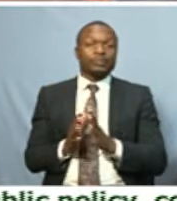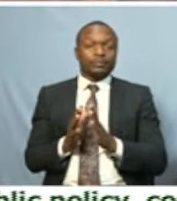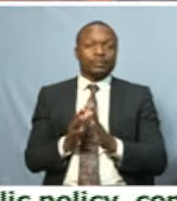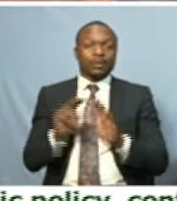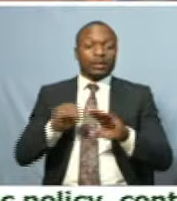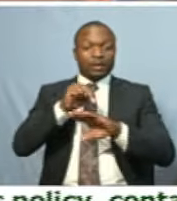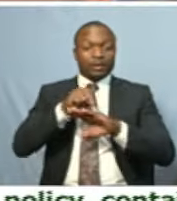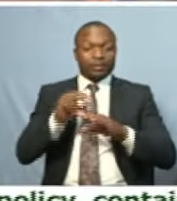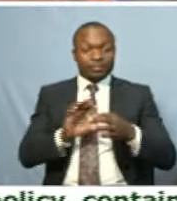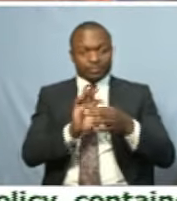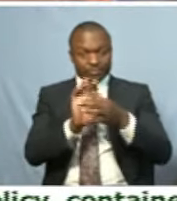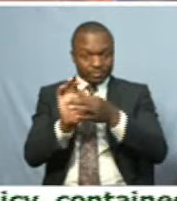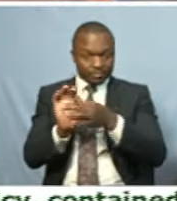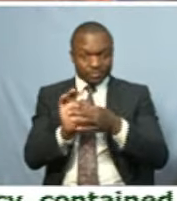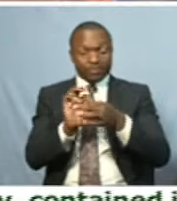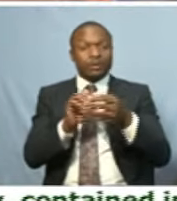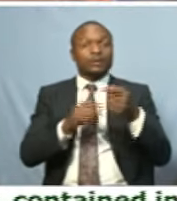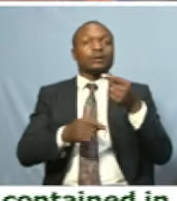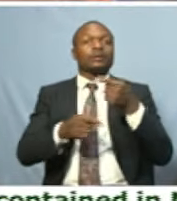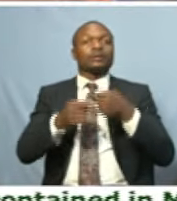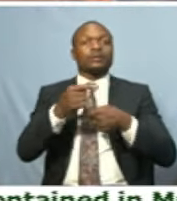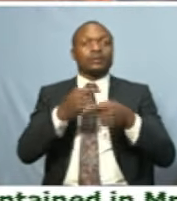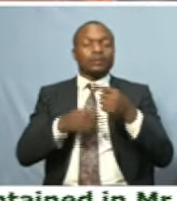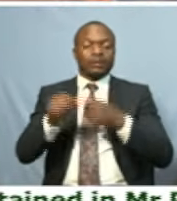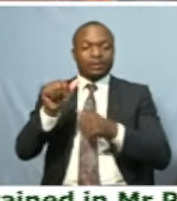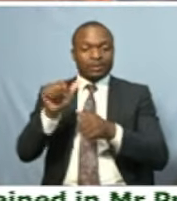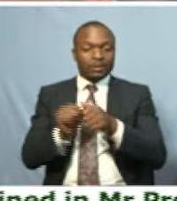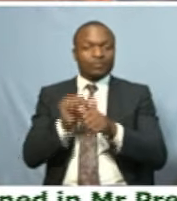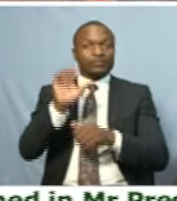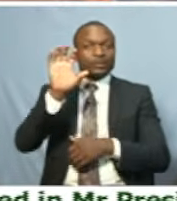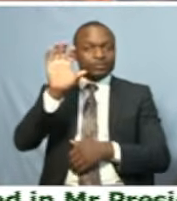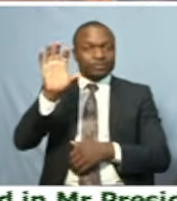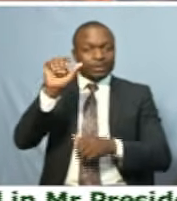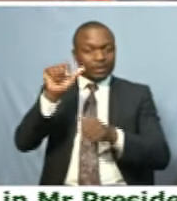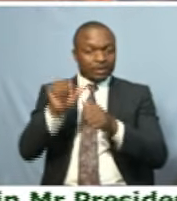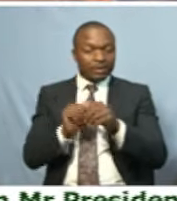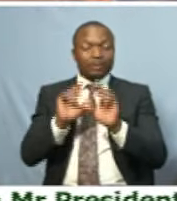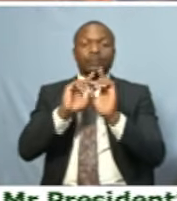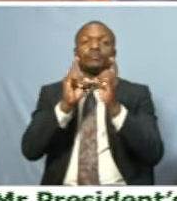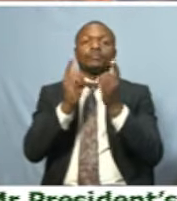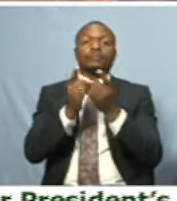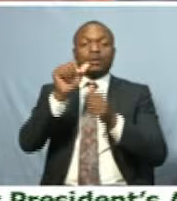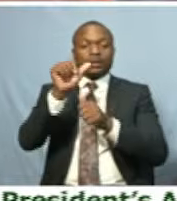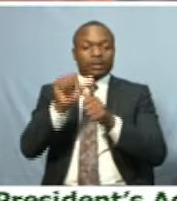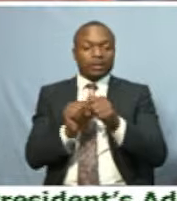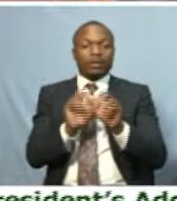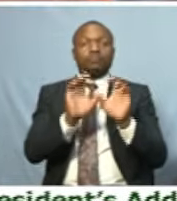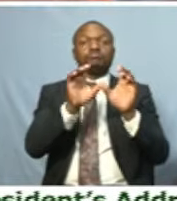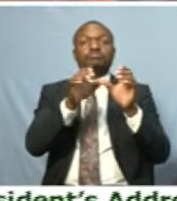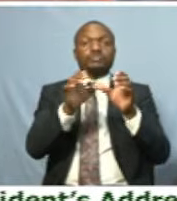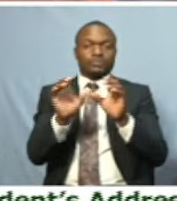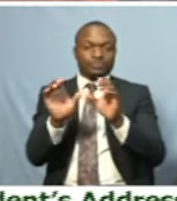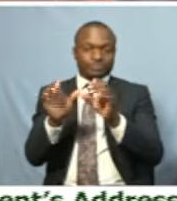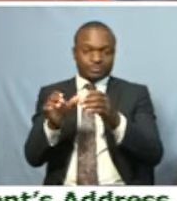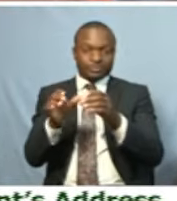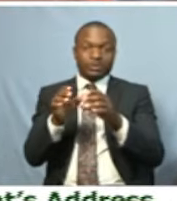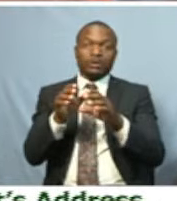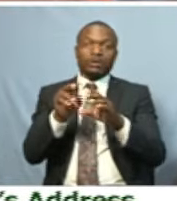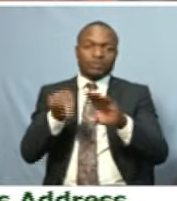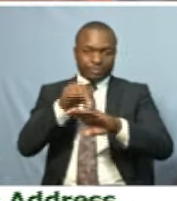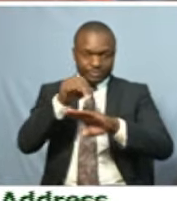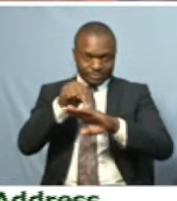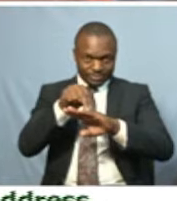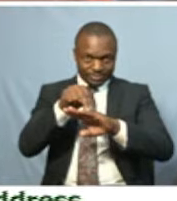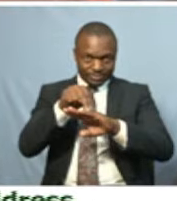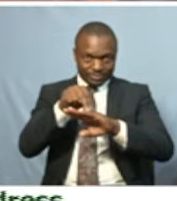unity. They come from every province, every district, and every community of our great nation.